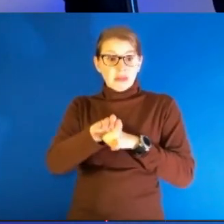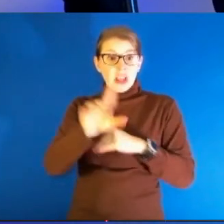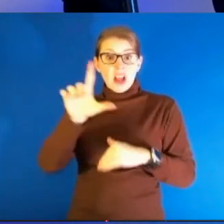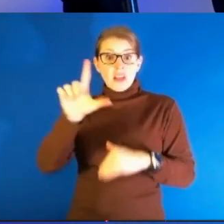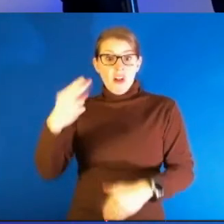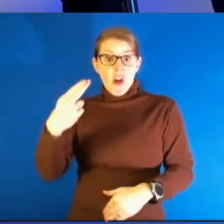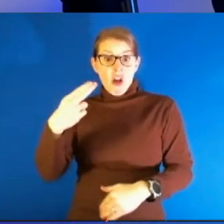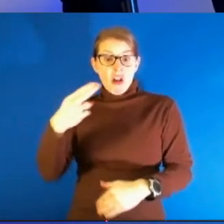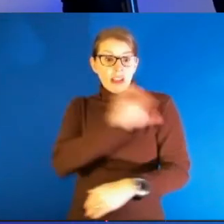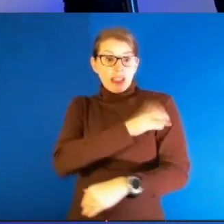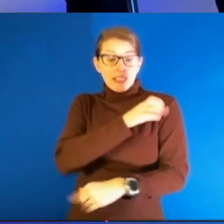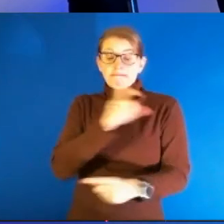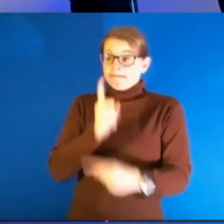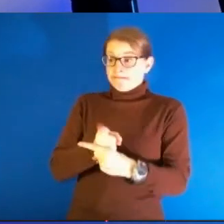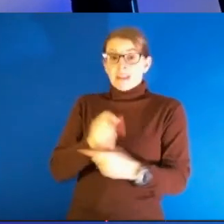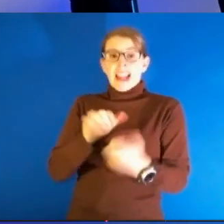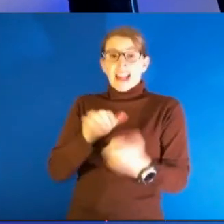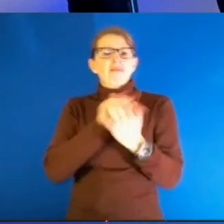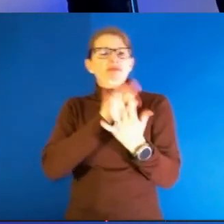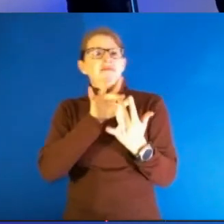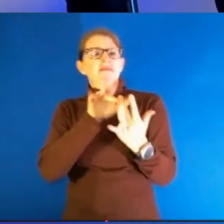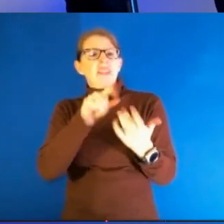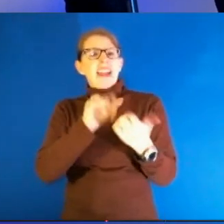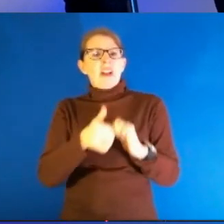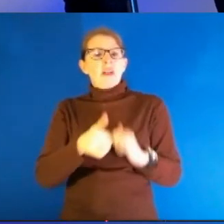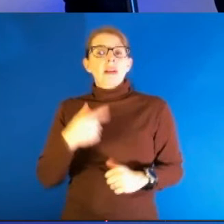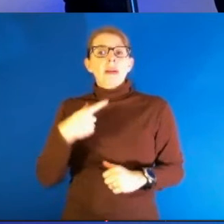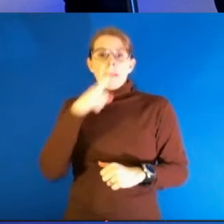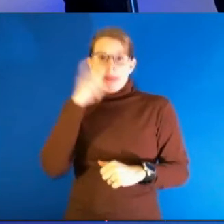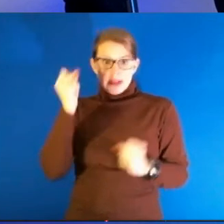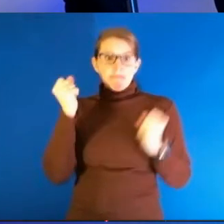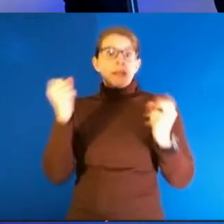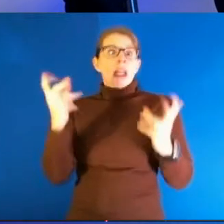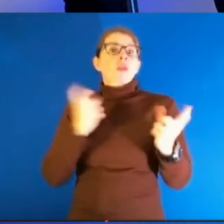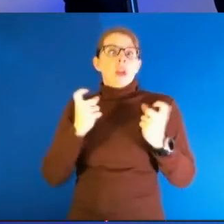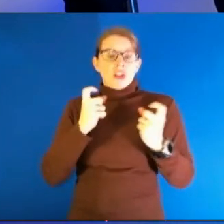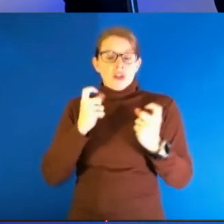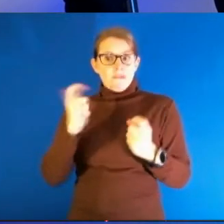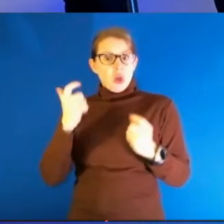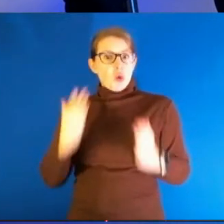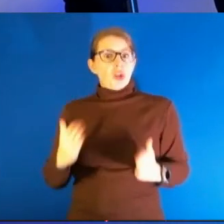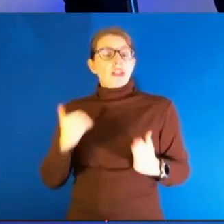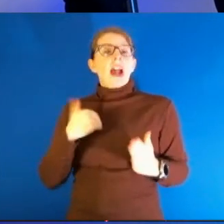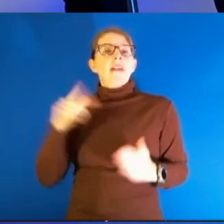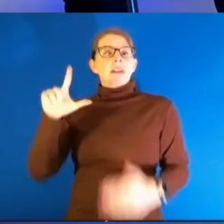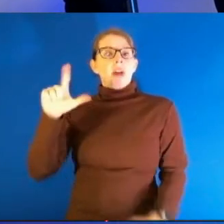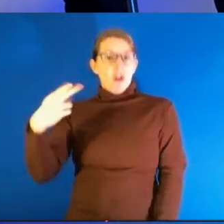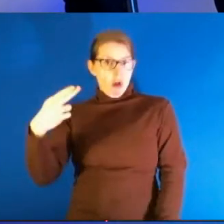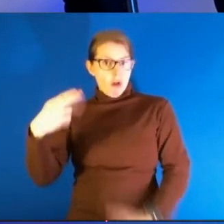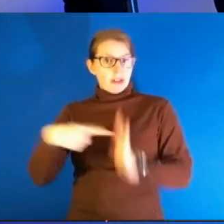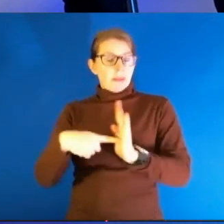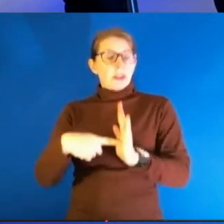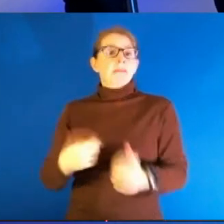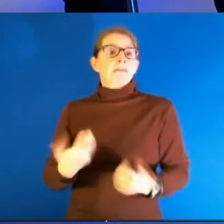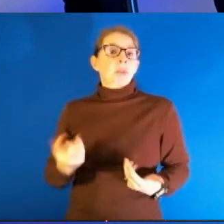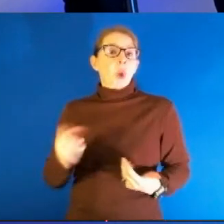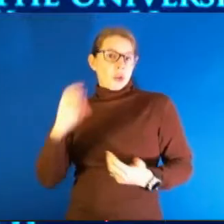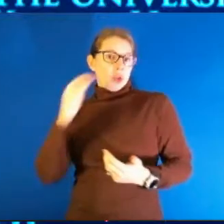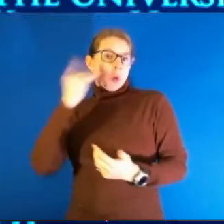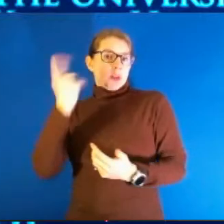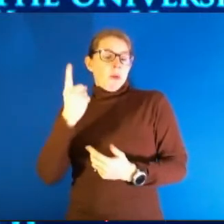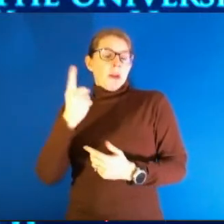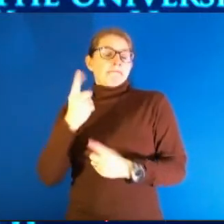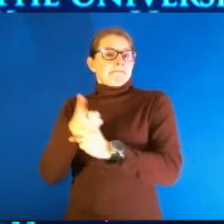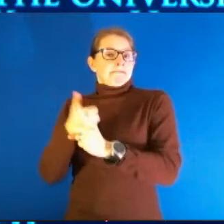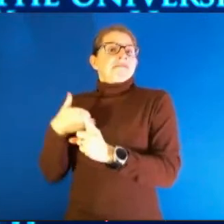that? How do people get in touch with you? I want to ask that because we do get a lot of questions about, a lot of our viewers have long haul symptoms or know someone who do. So our main call